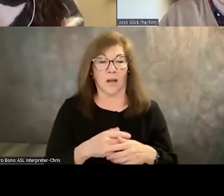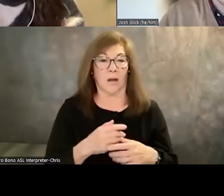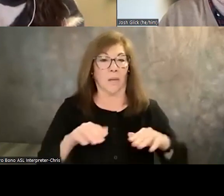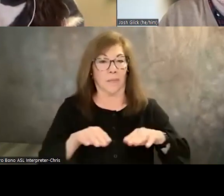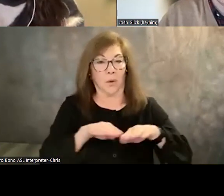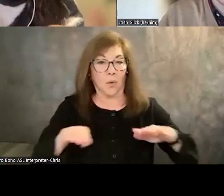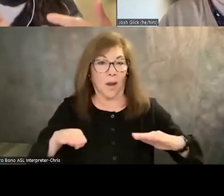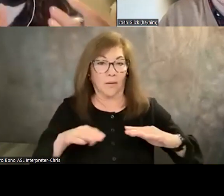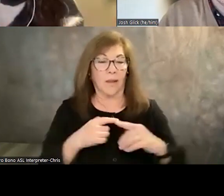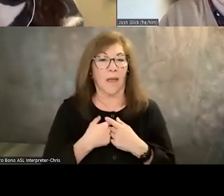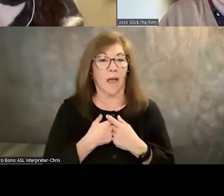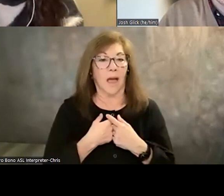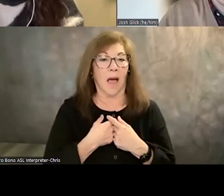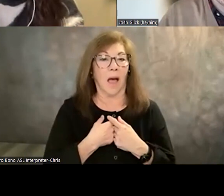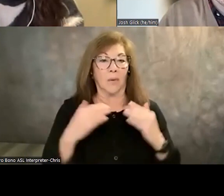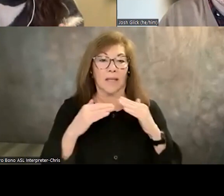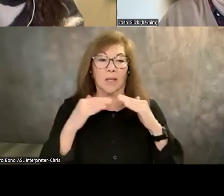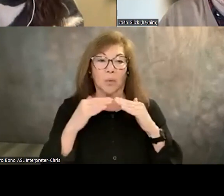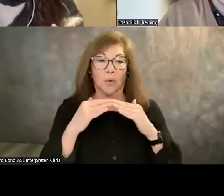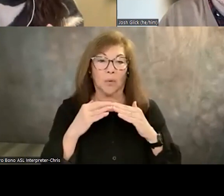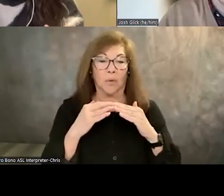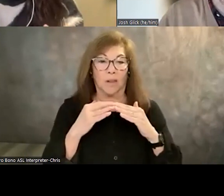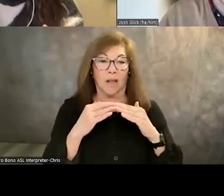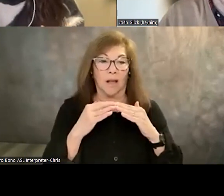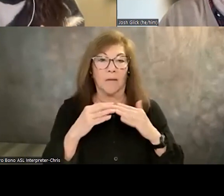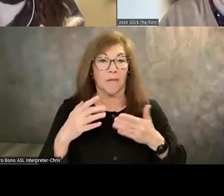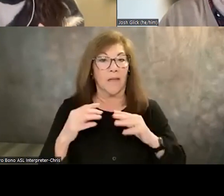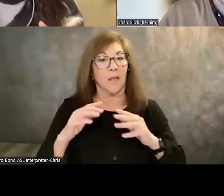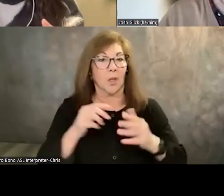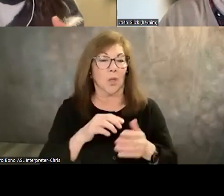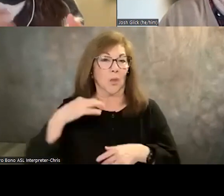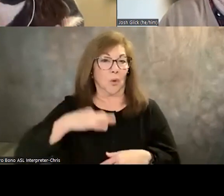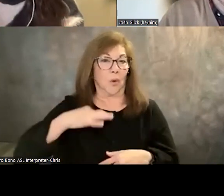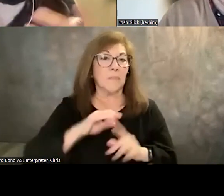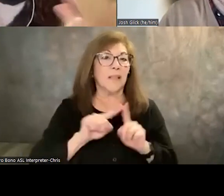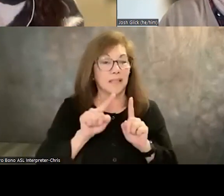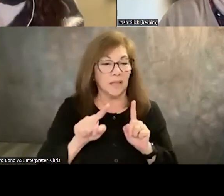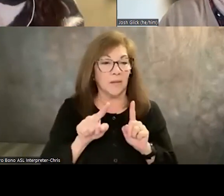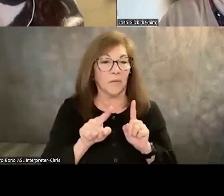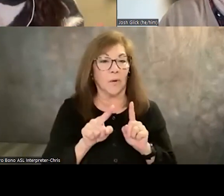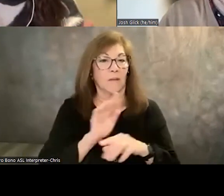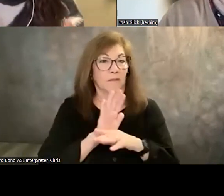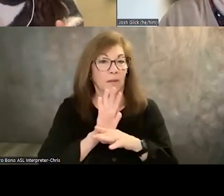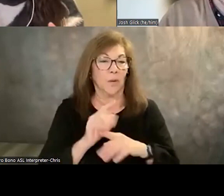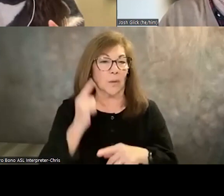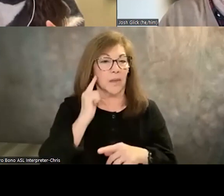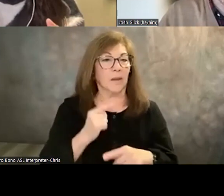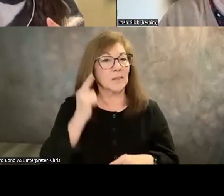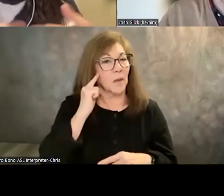could affect the credibility and the trustworthiness of the video they were collecting. So we were a bit on the forefront of start thinking